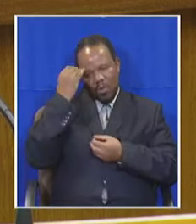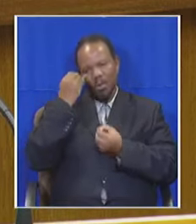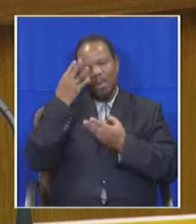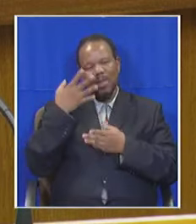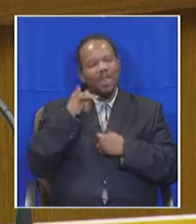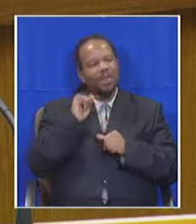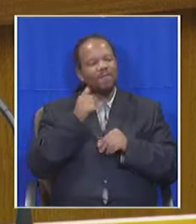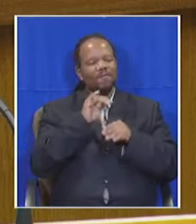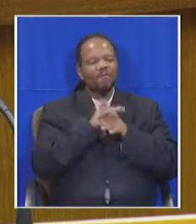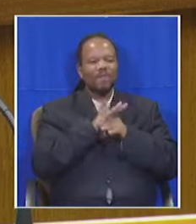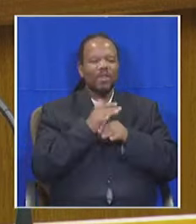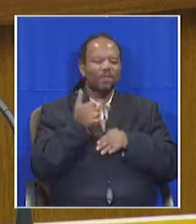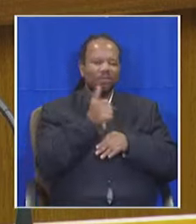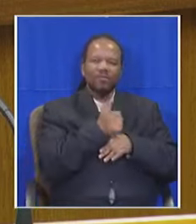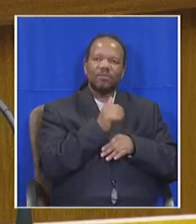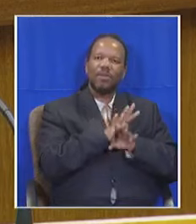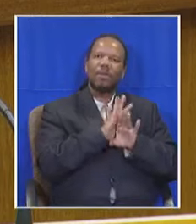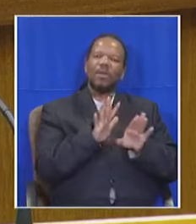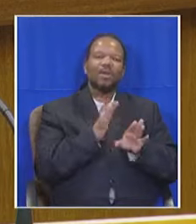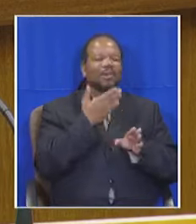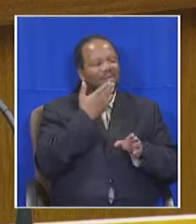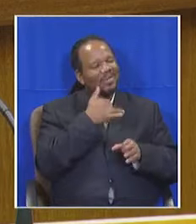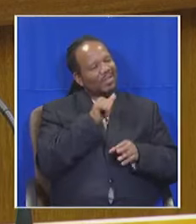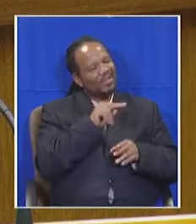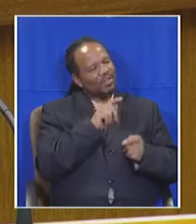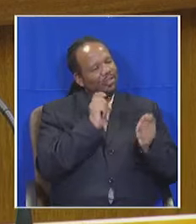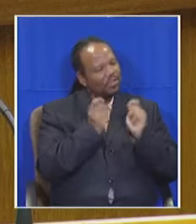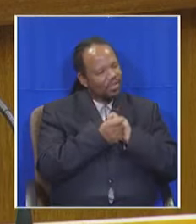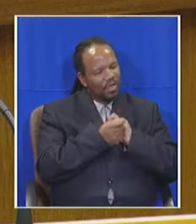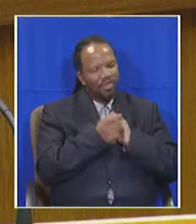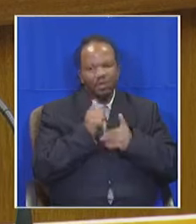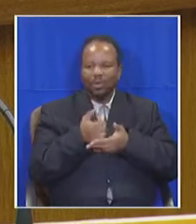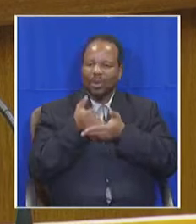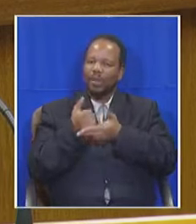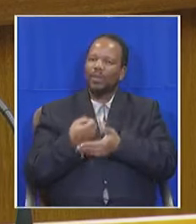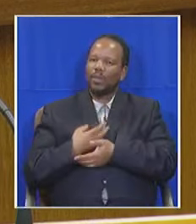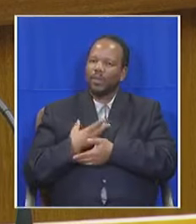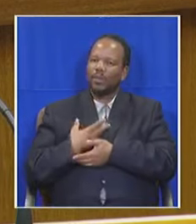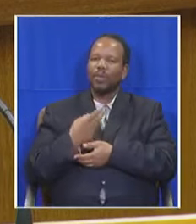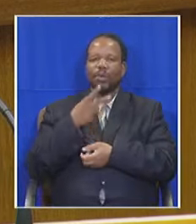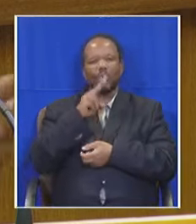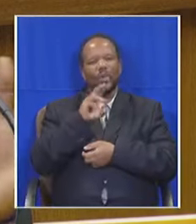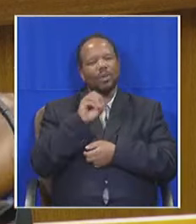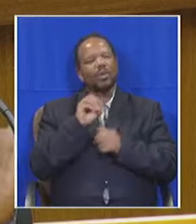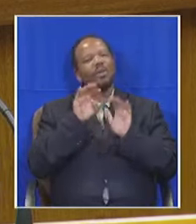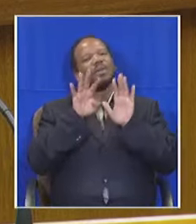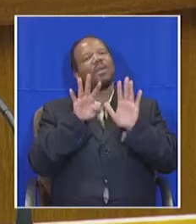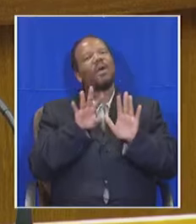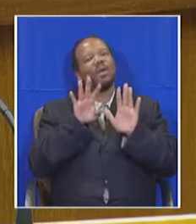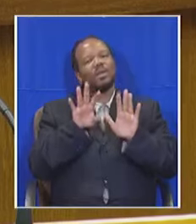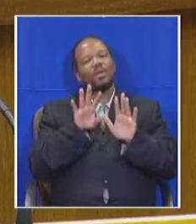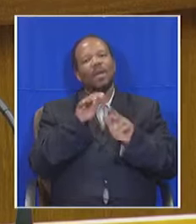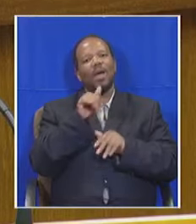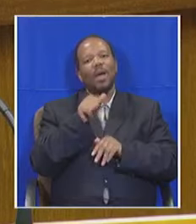and patronage, but at least change for the sake of the youth. In 2019, when Arang SA and